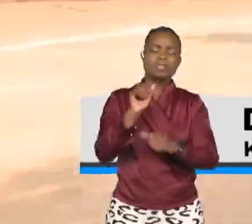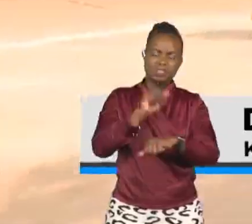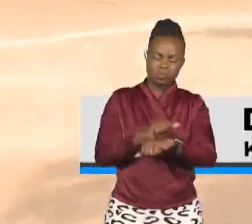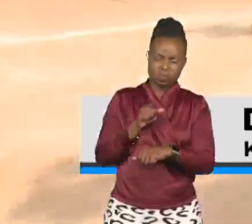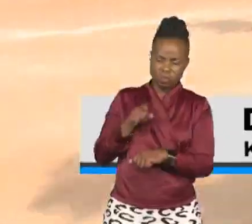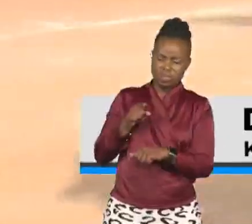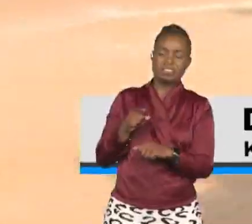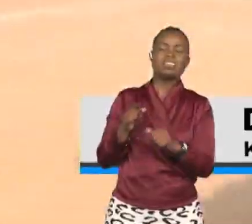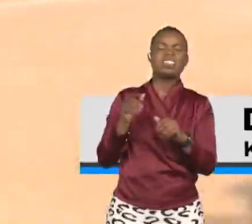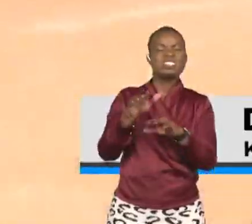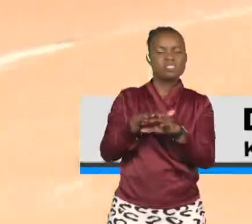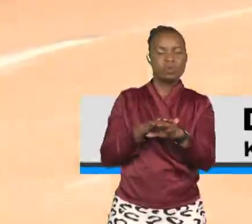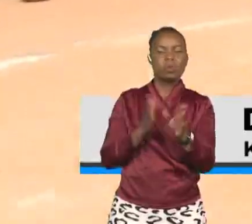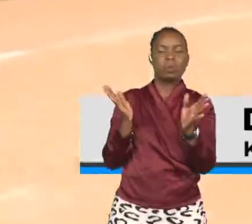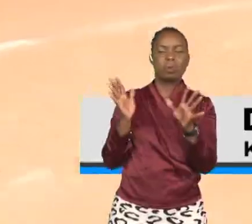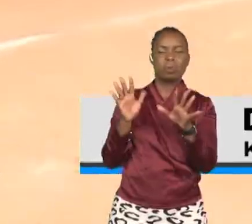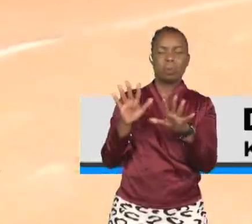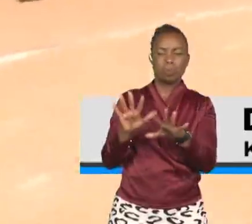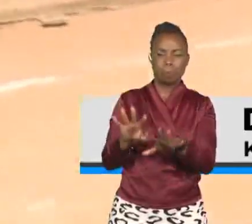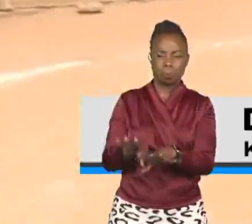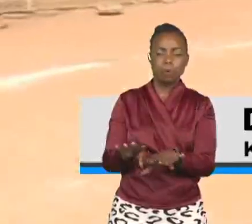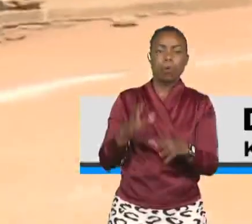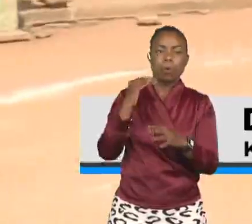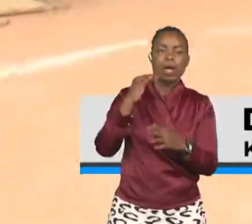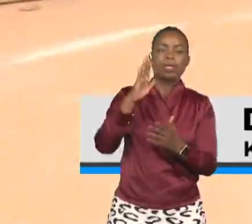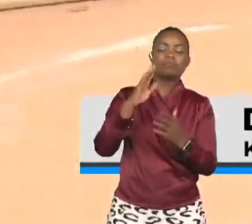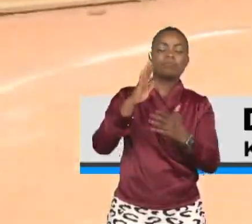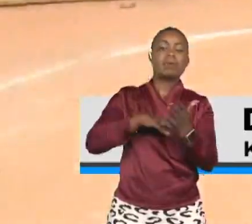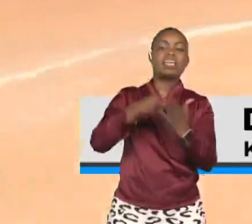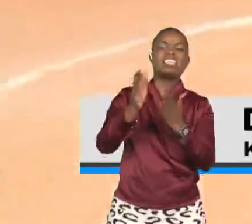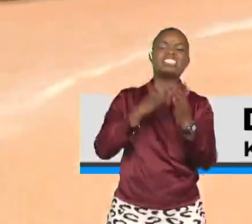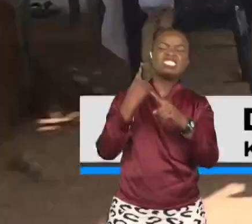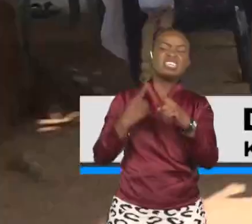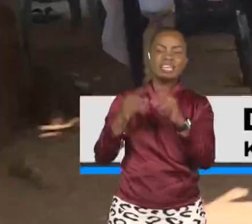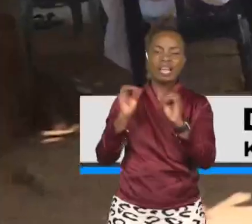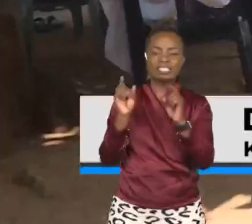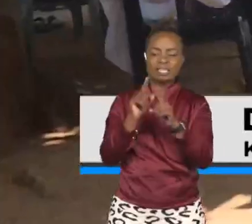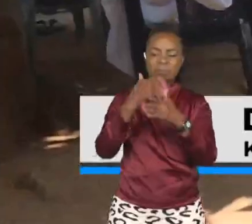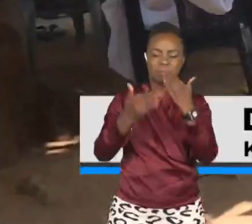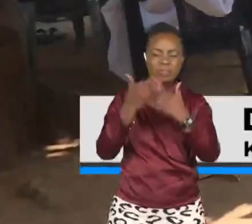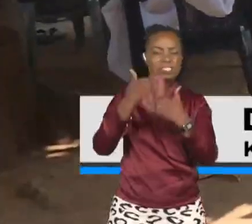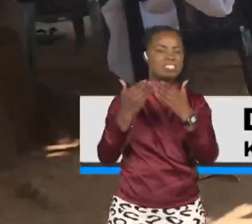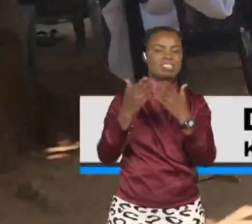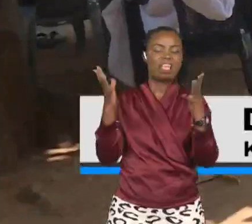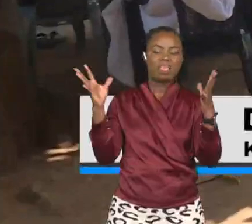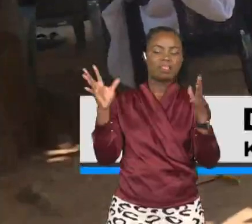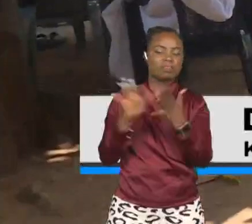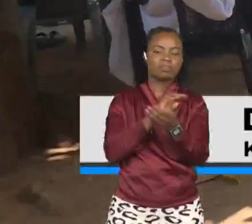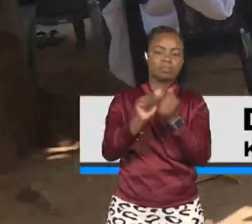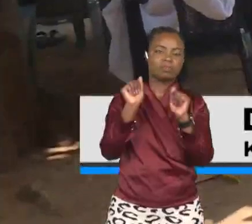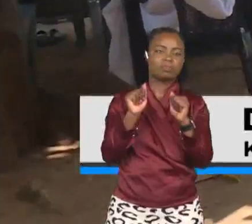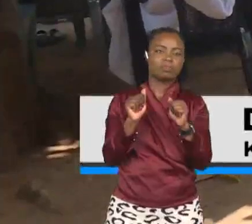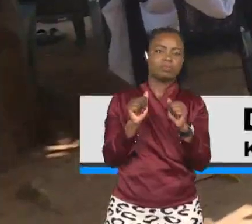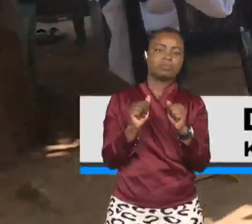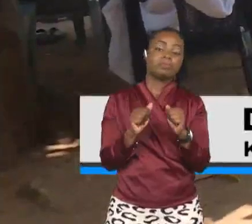is slowly deteriorating. Its ochre walls have not been painted for years, and most of its buildings are in disrepair. The course lasts